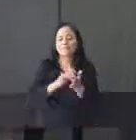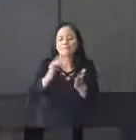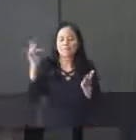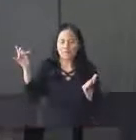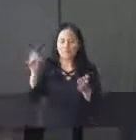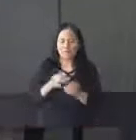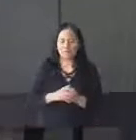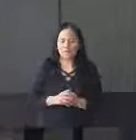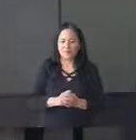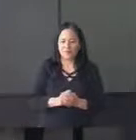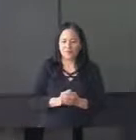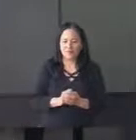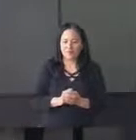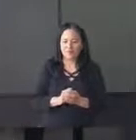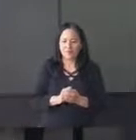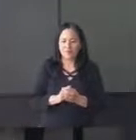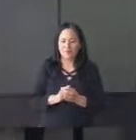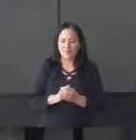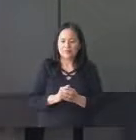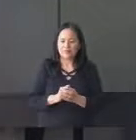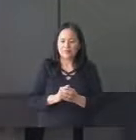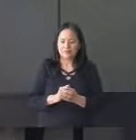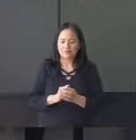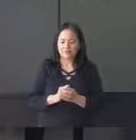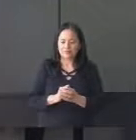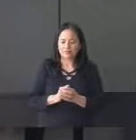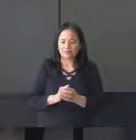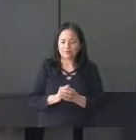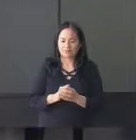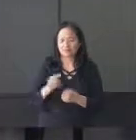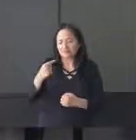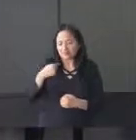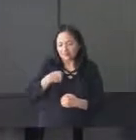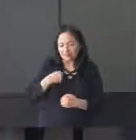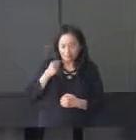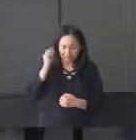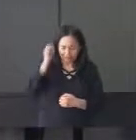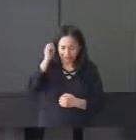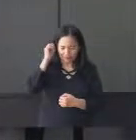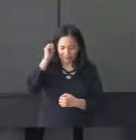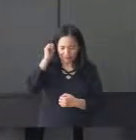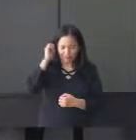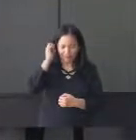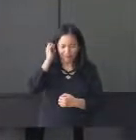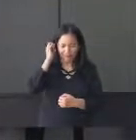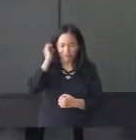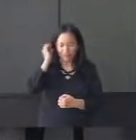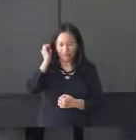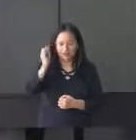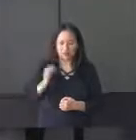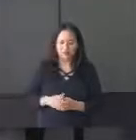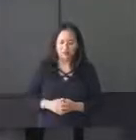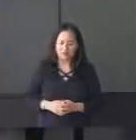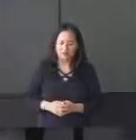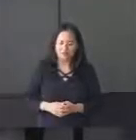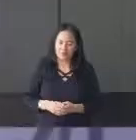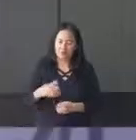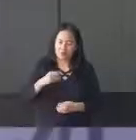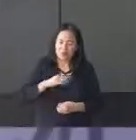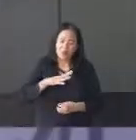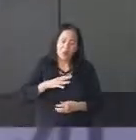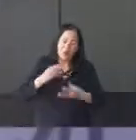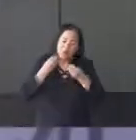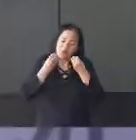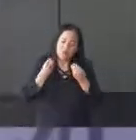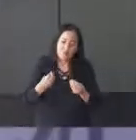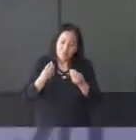much. Well, I'm going to be very brief because recently, with the collaboration